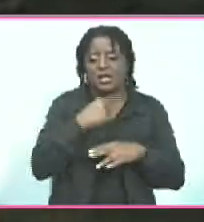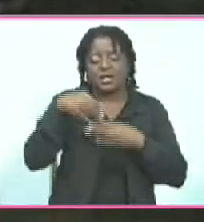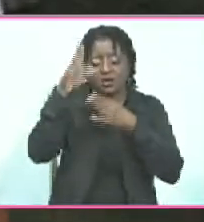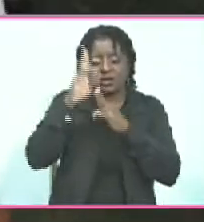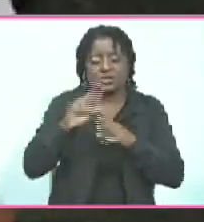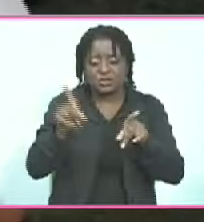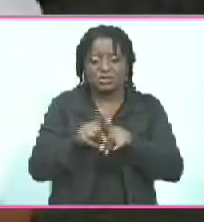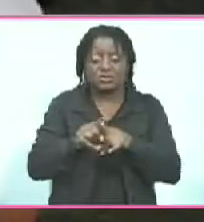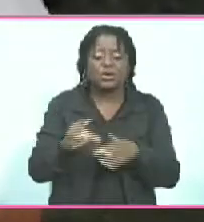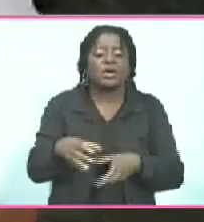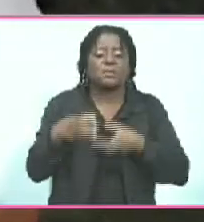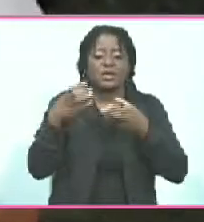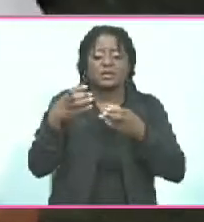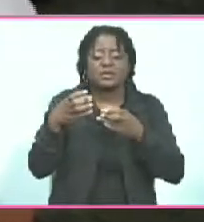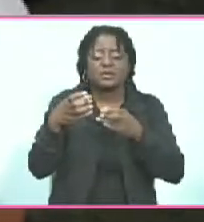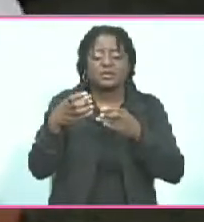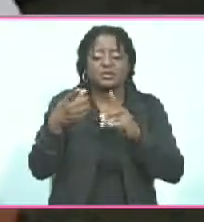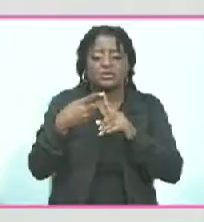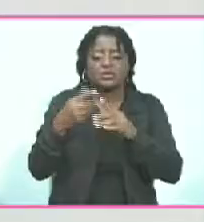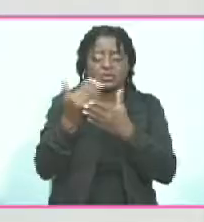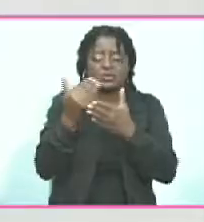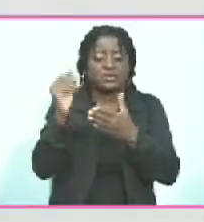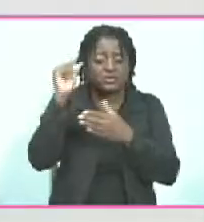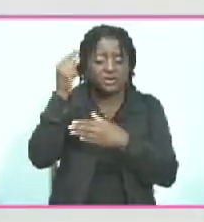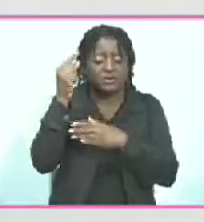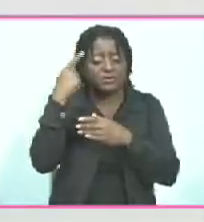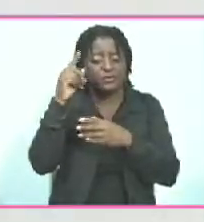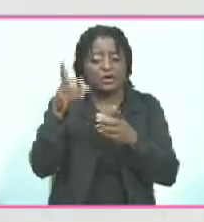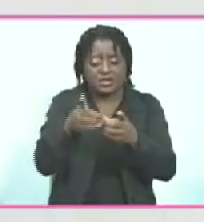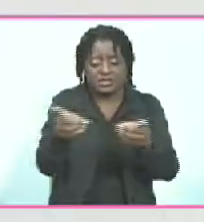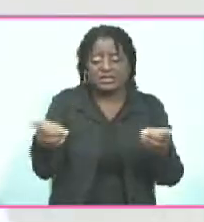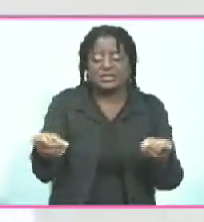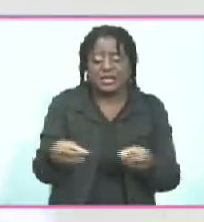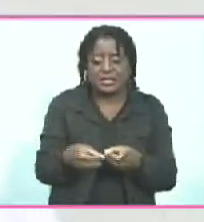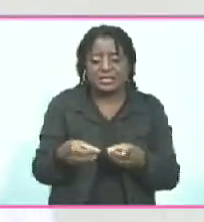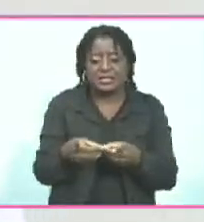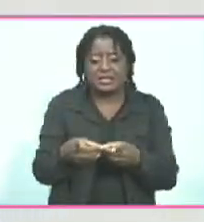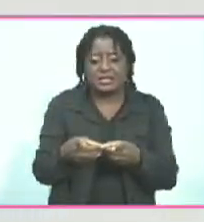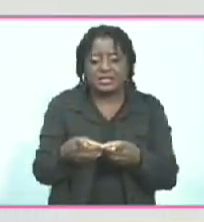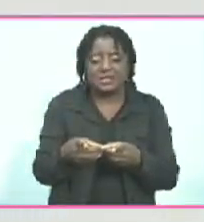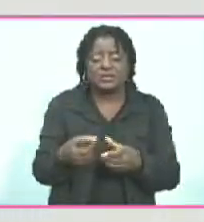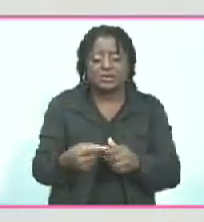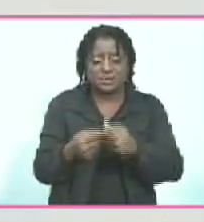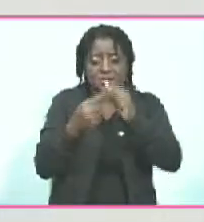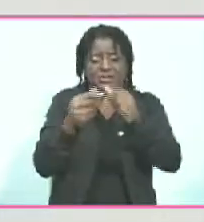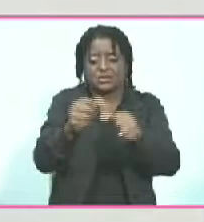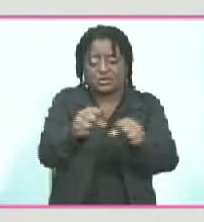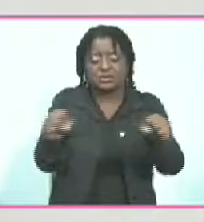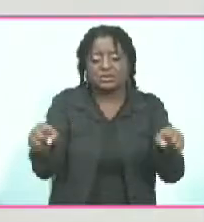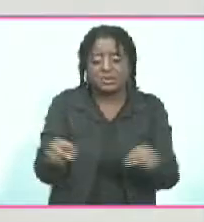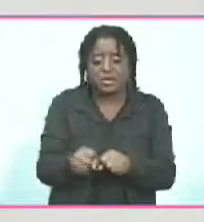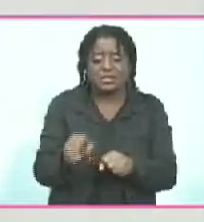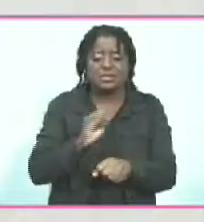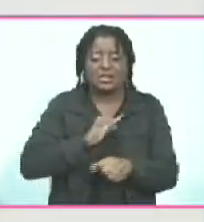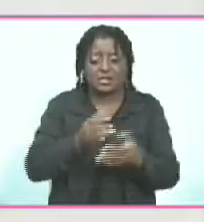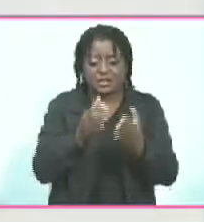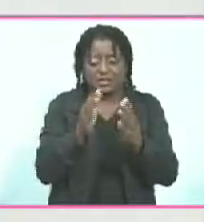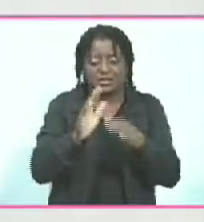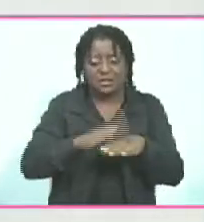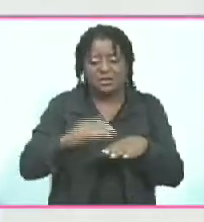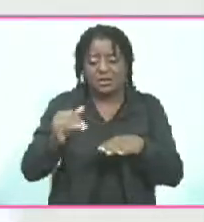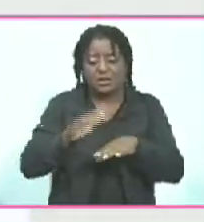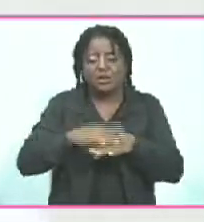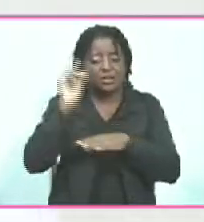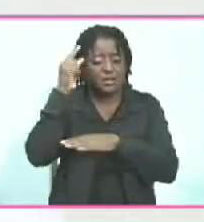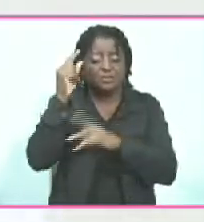from the previous administration for a dedicated space. I call upon the government to complete work started on the National